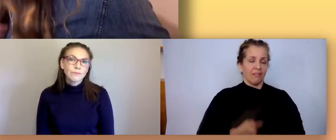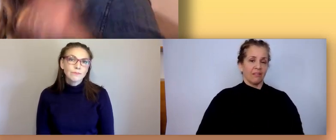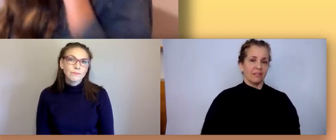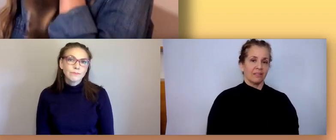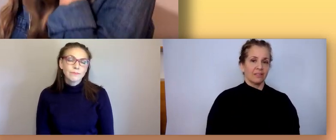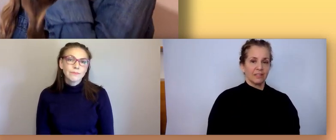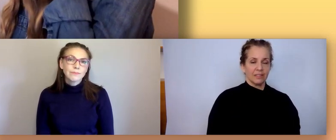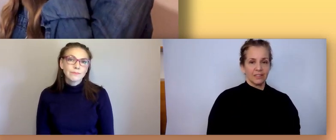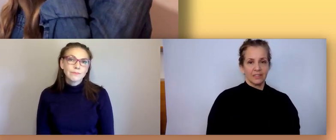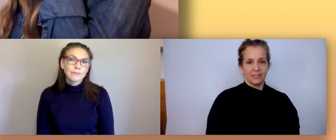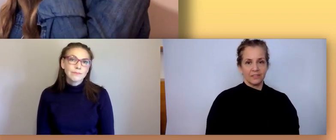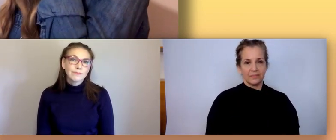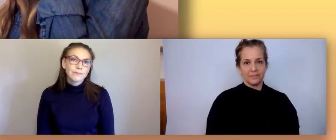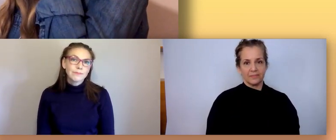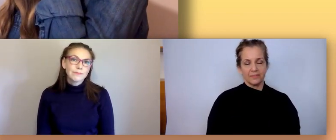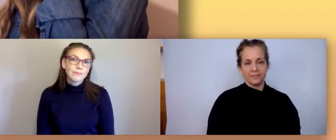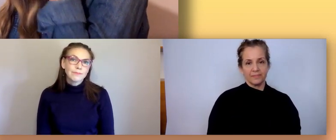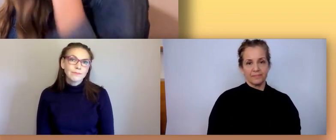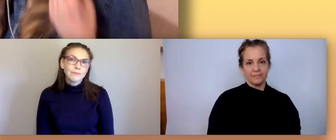usual?